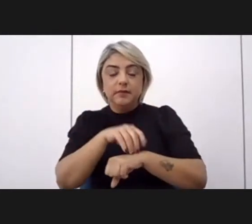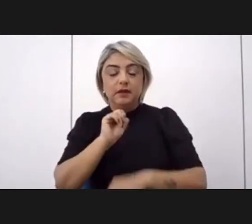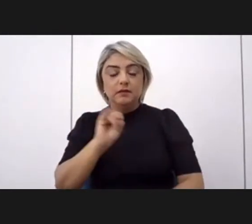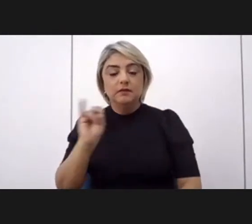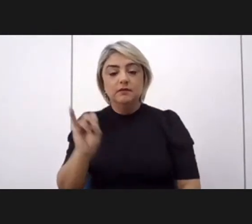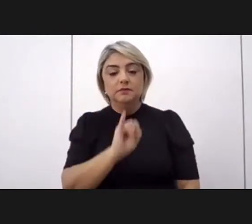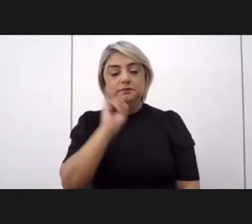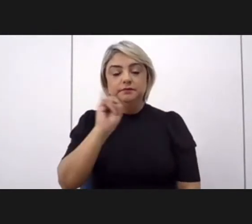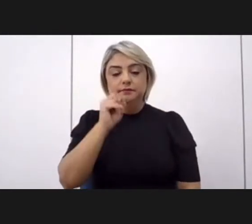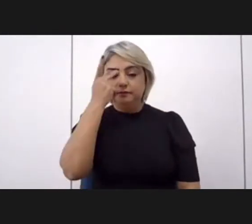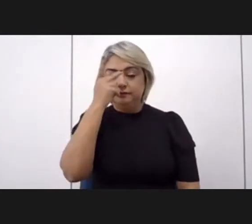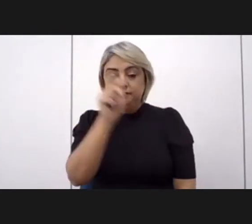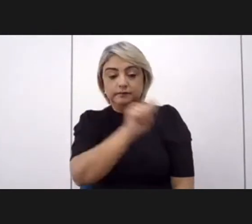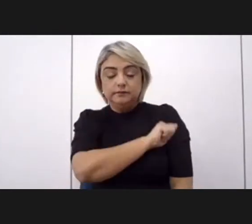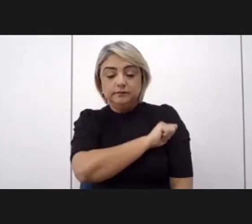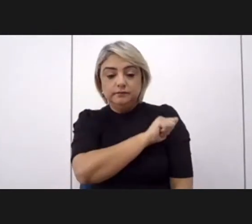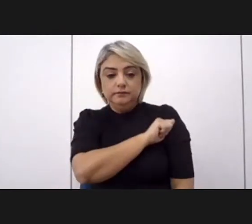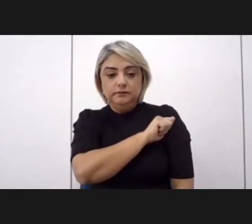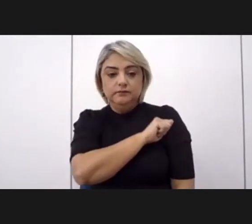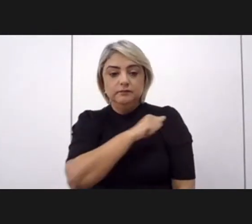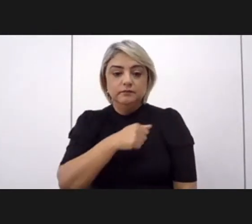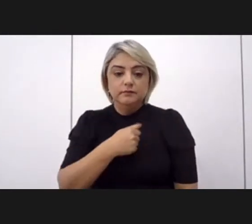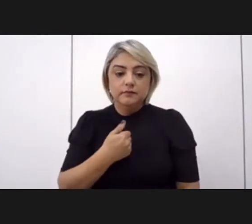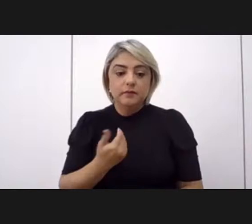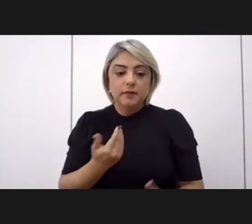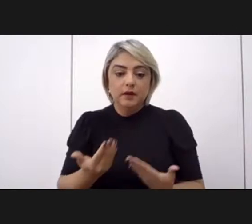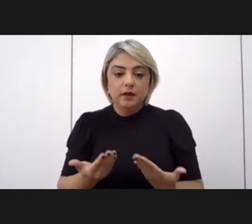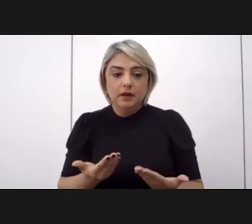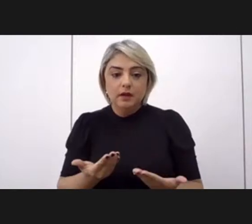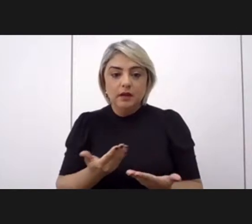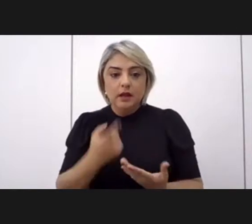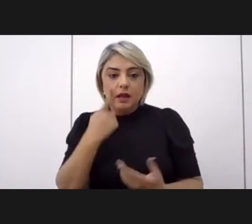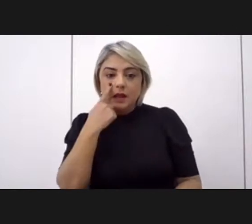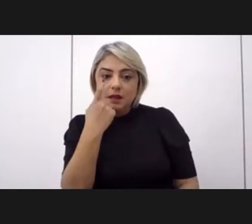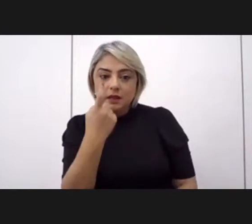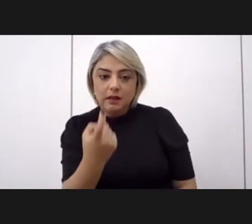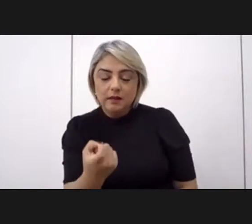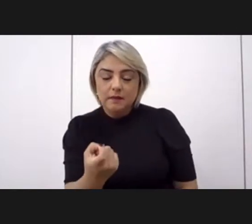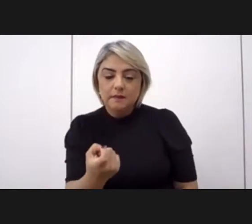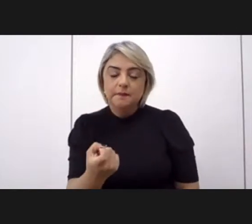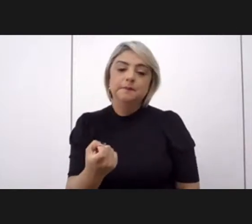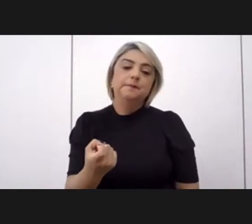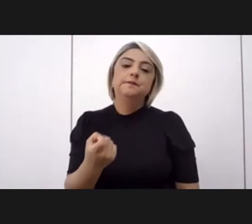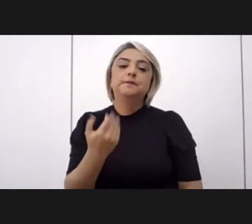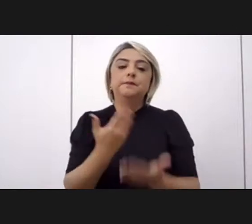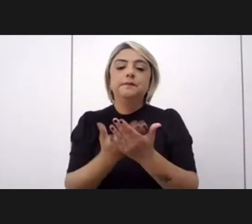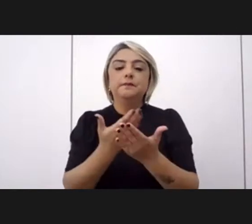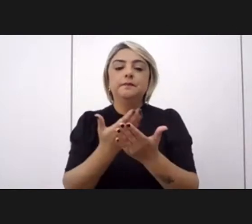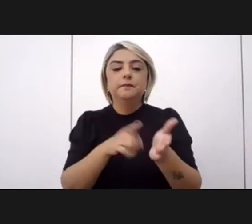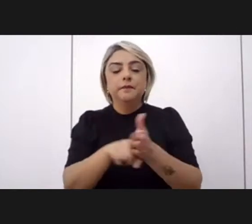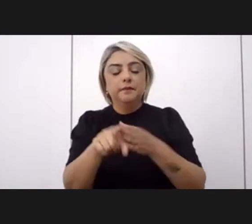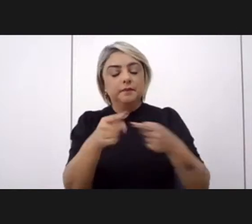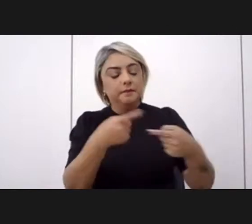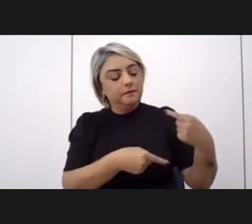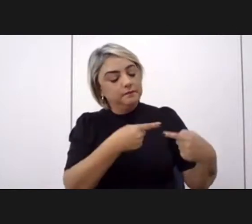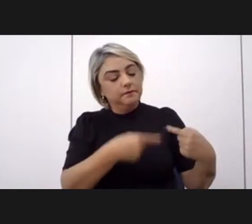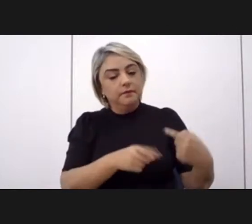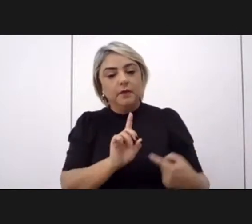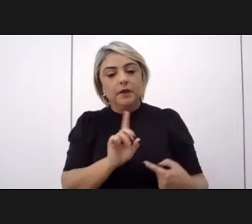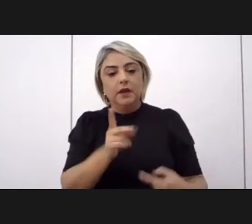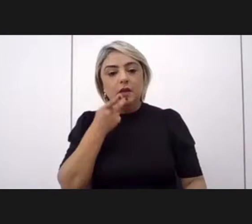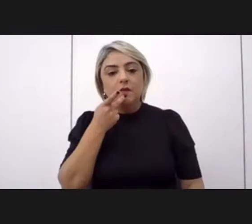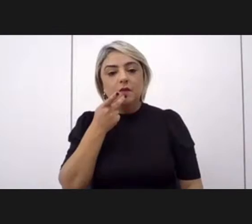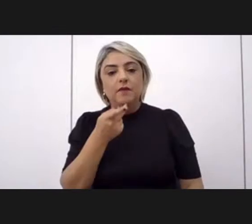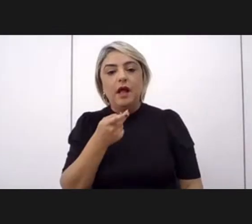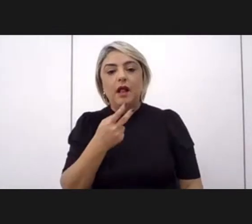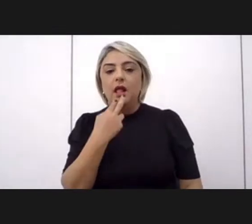graduate students, and other people interested in policy studies who don't speak either English or French